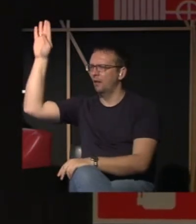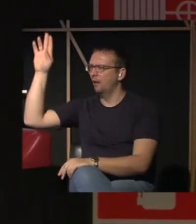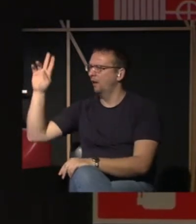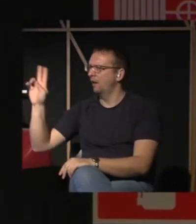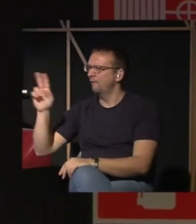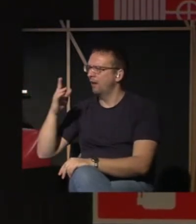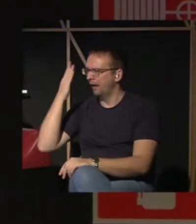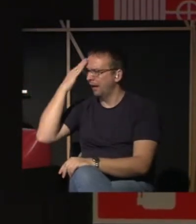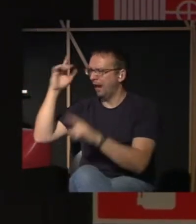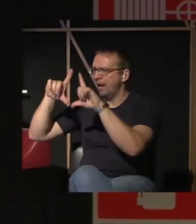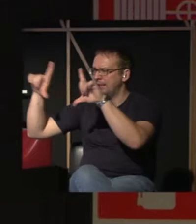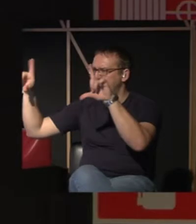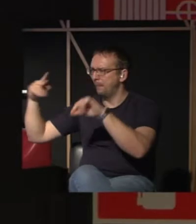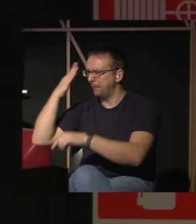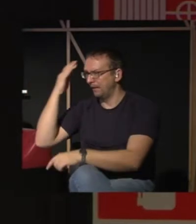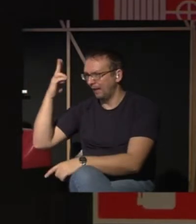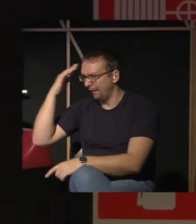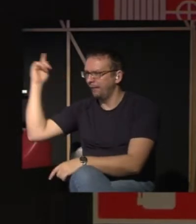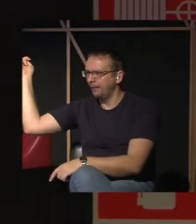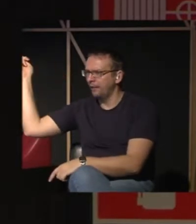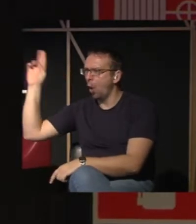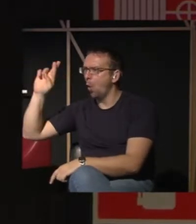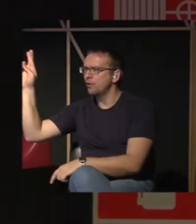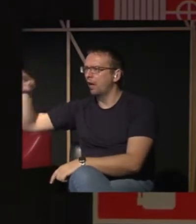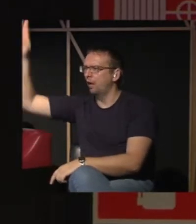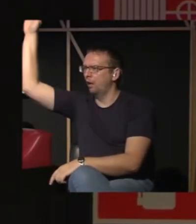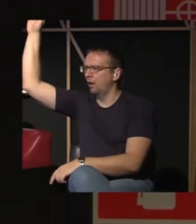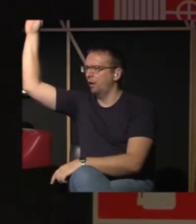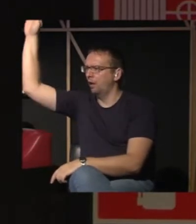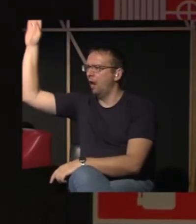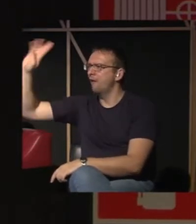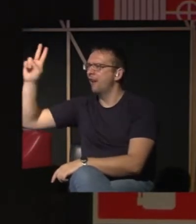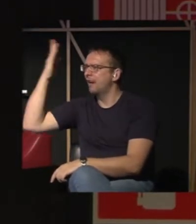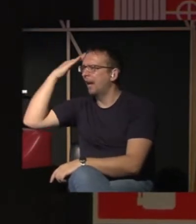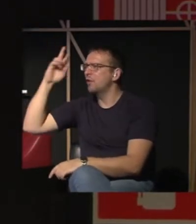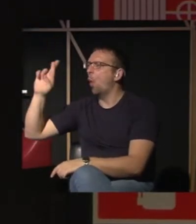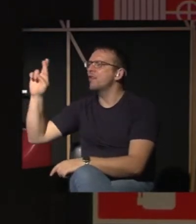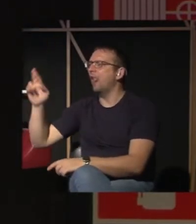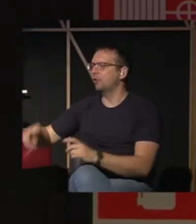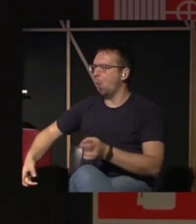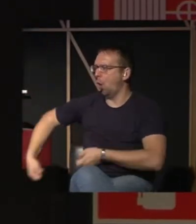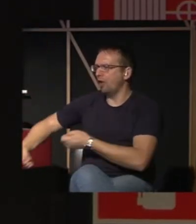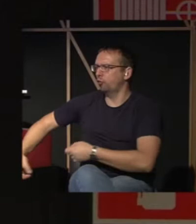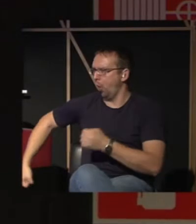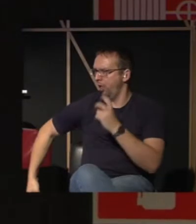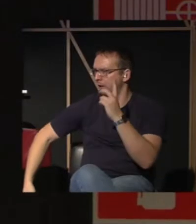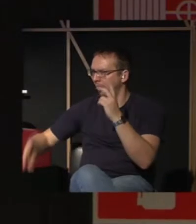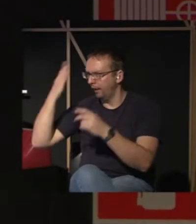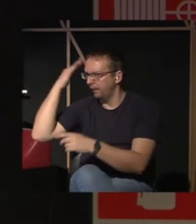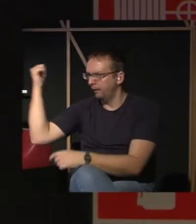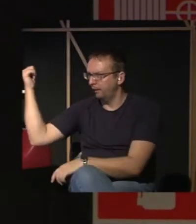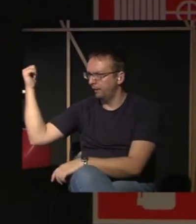in 2017, a few of you. According to Joyce, this was actually the 2nd most viewed photo in FIFA's